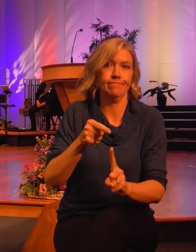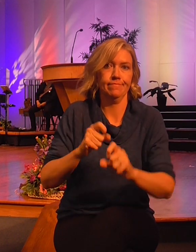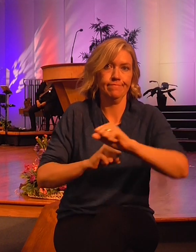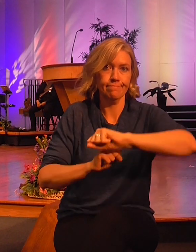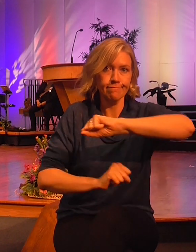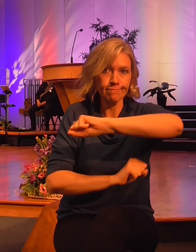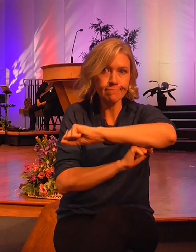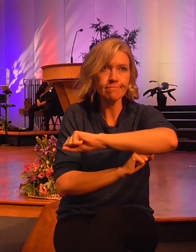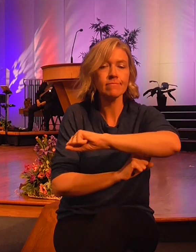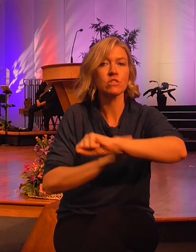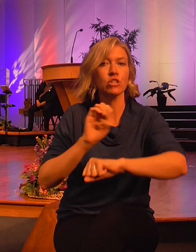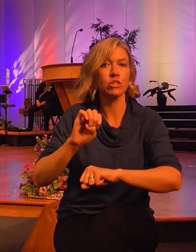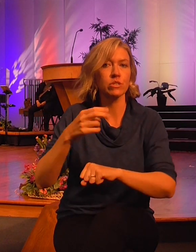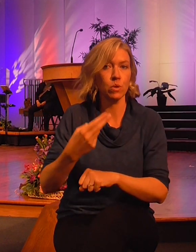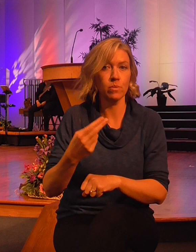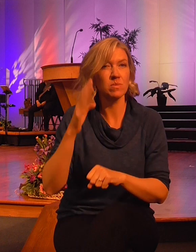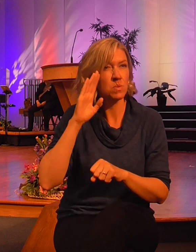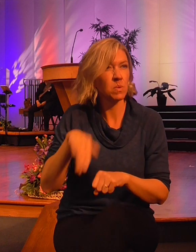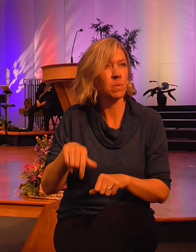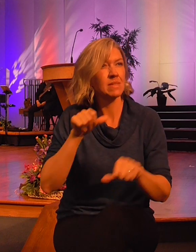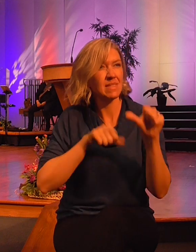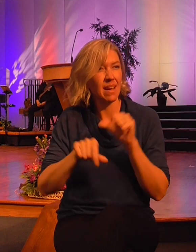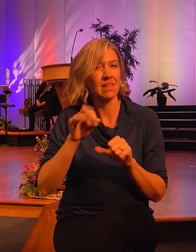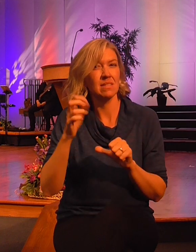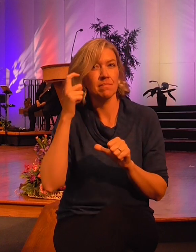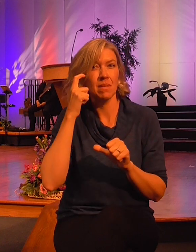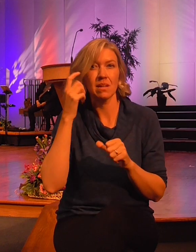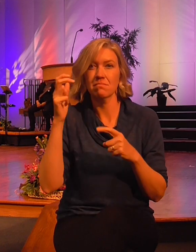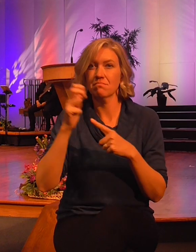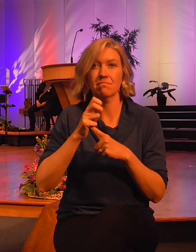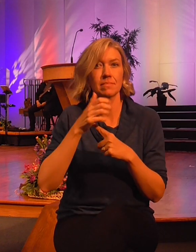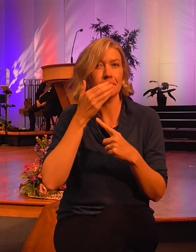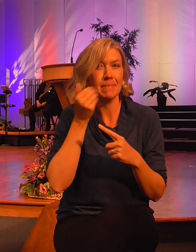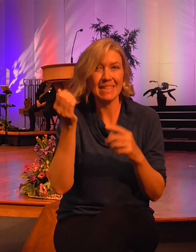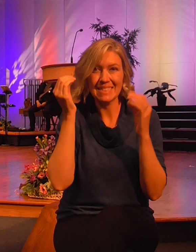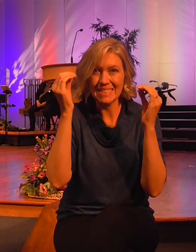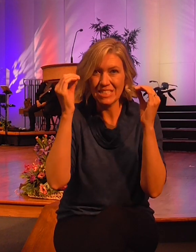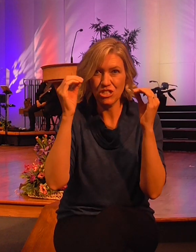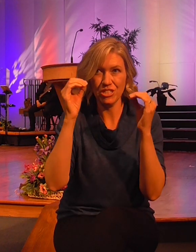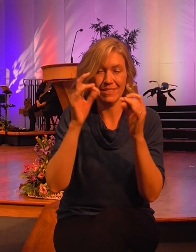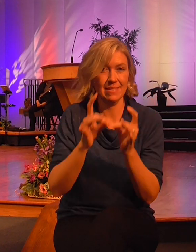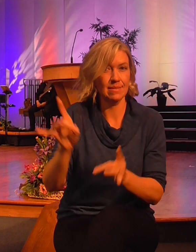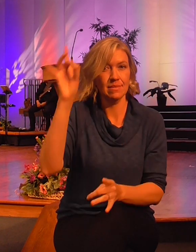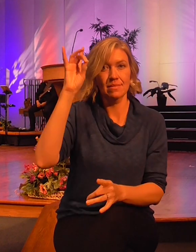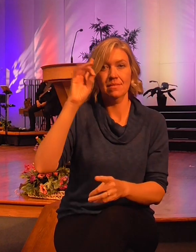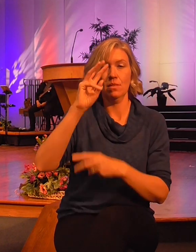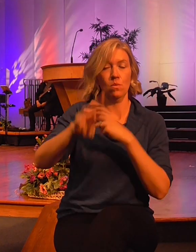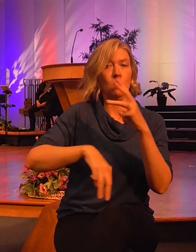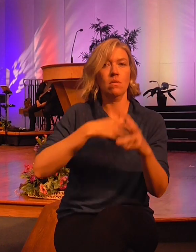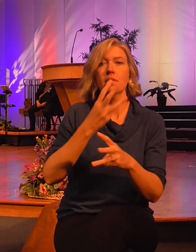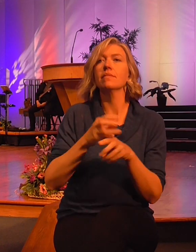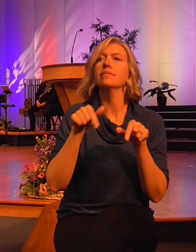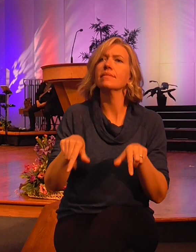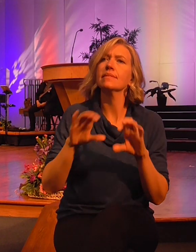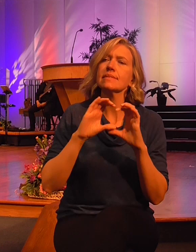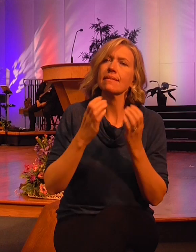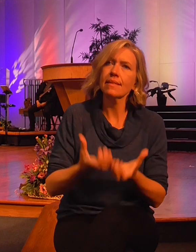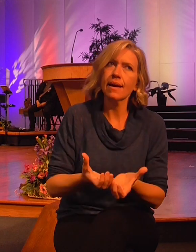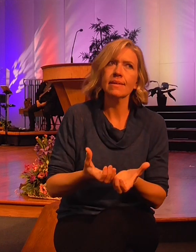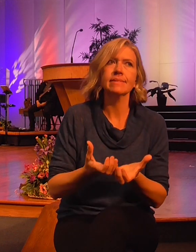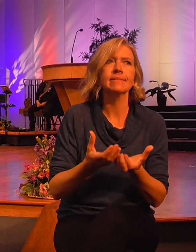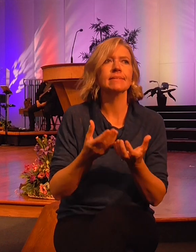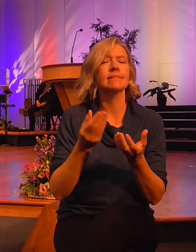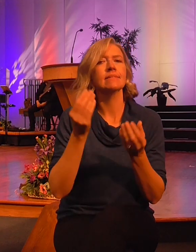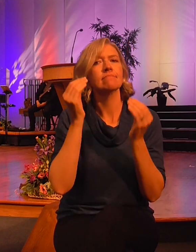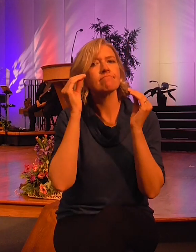Mind is the best spiritual teaching in the world. And this class allows you to be introduced